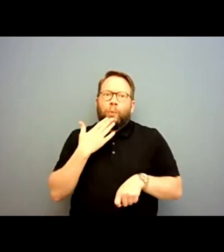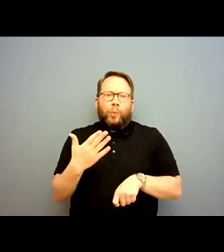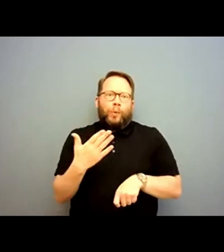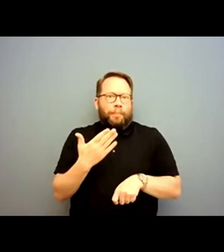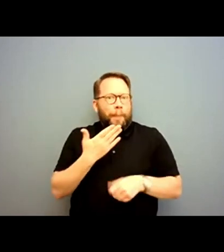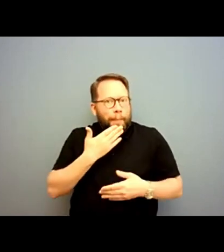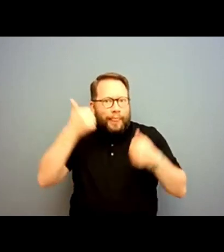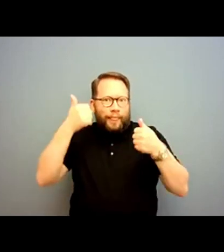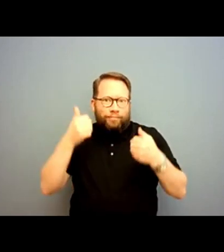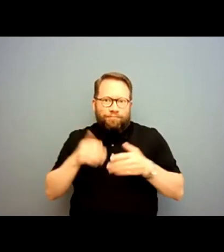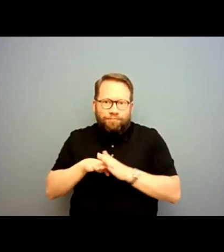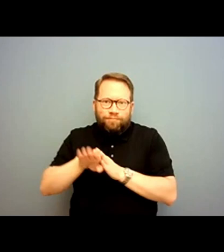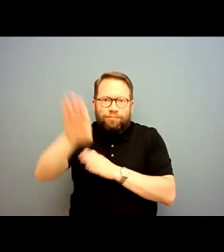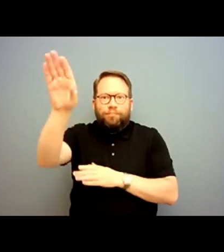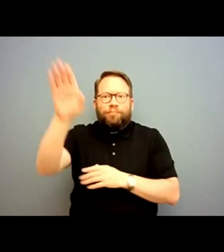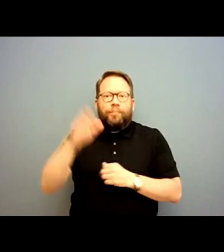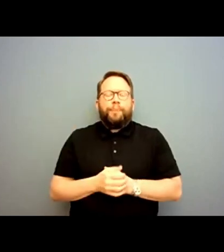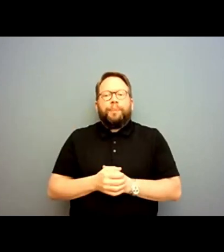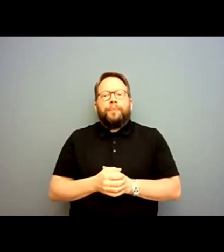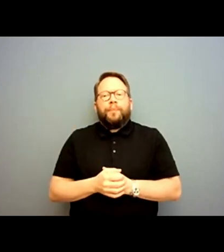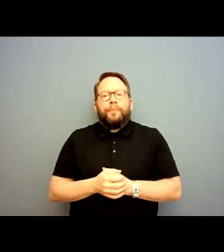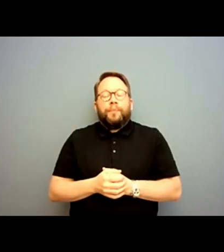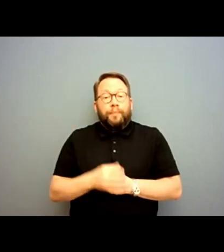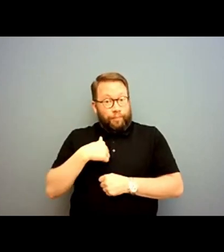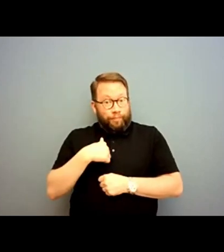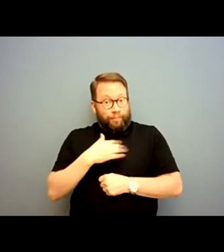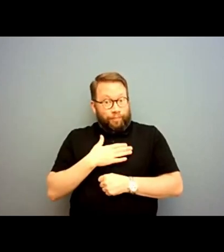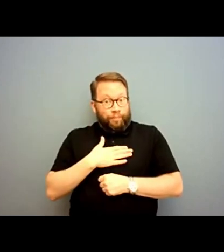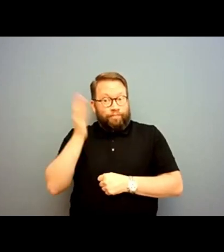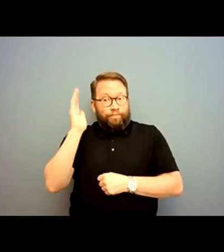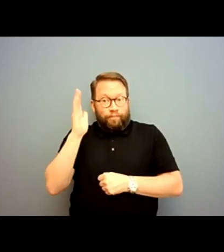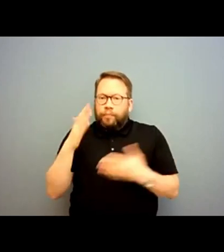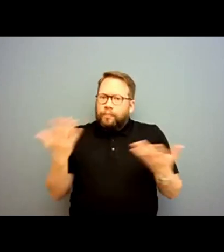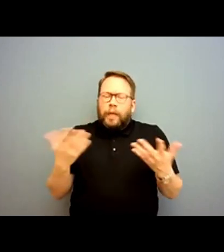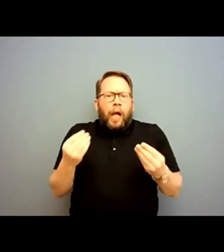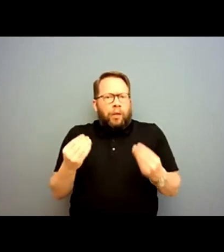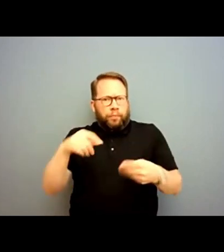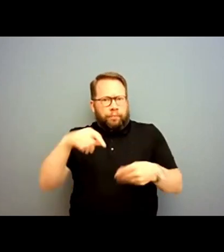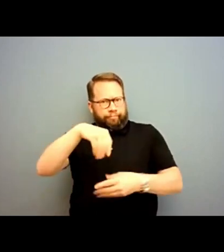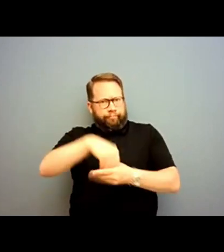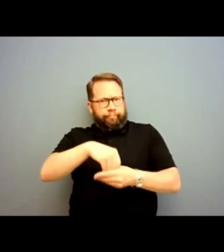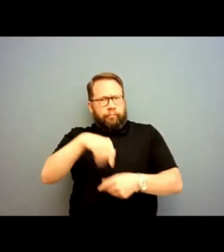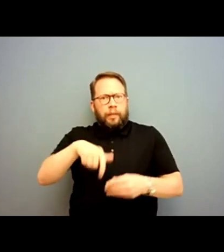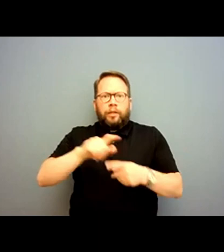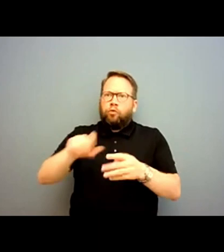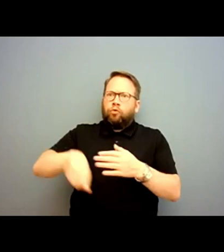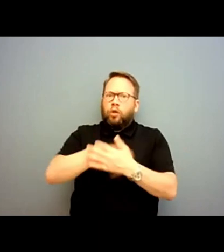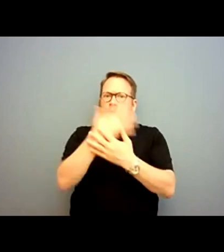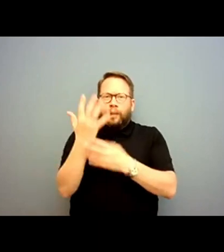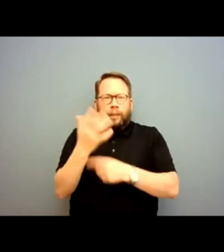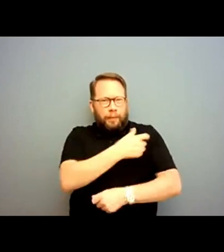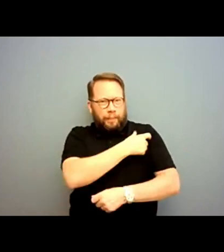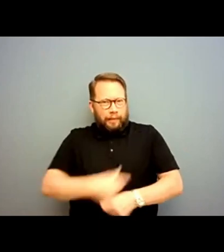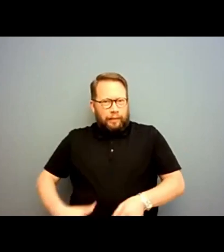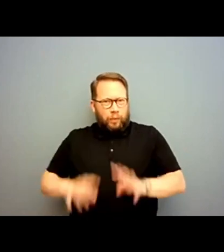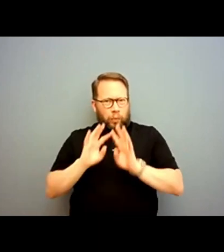would like to share with you how the Nordic Council of Ministers works with socially sustainable development and Indigenous peoples